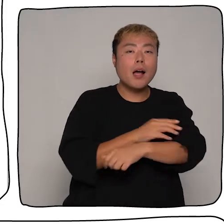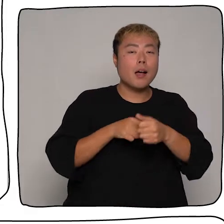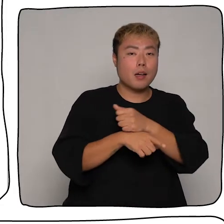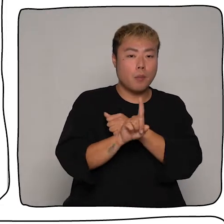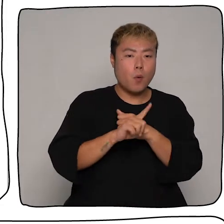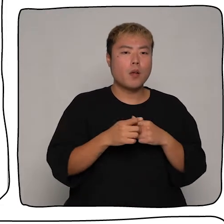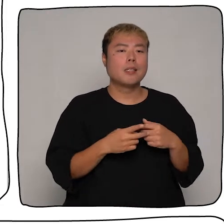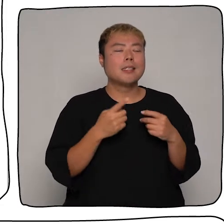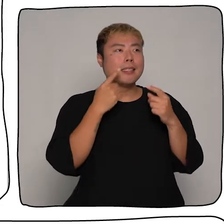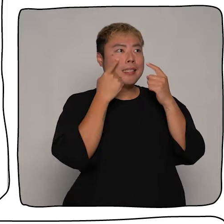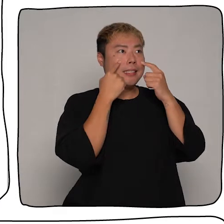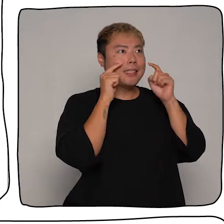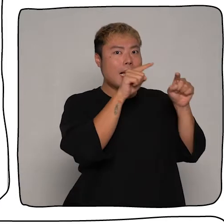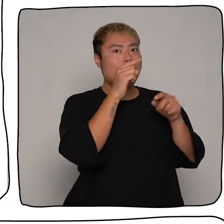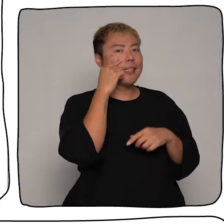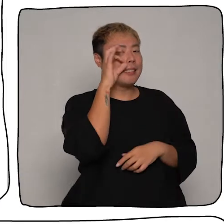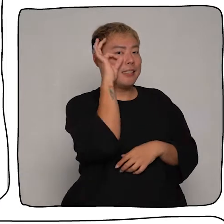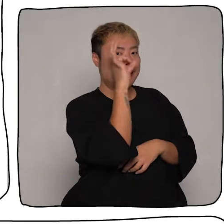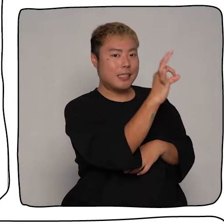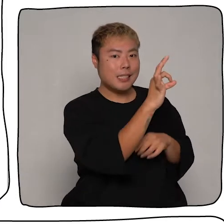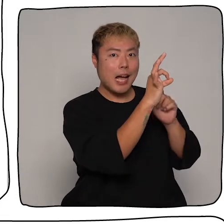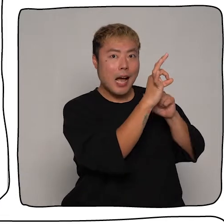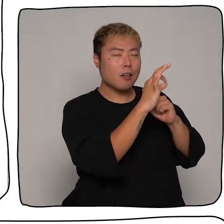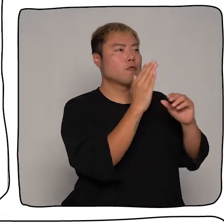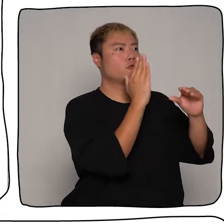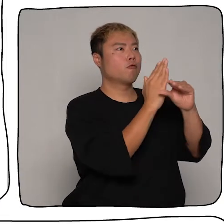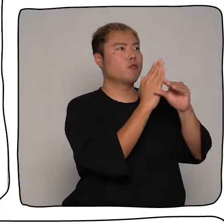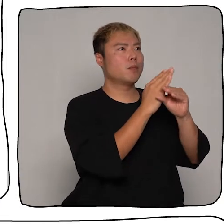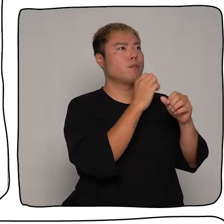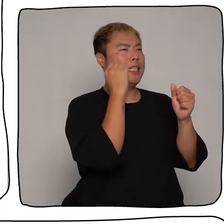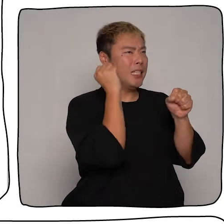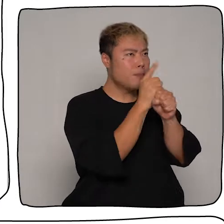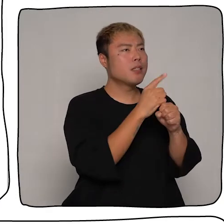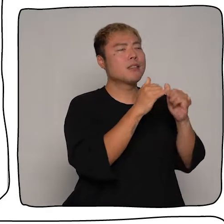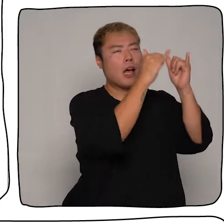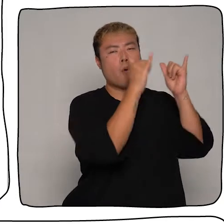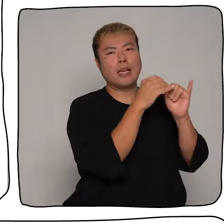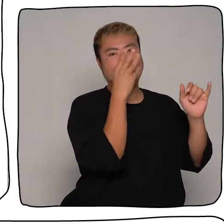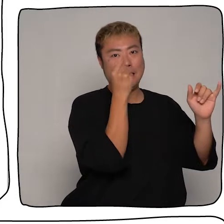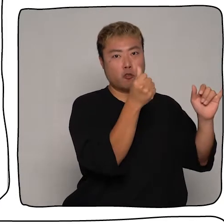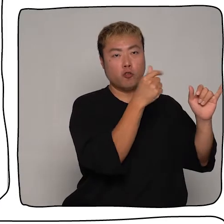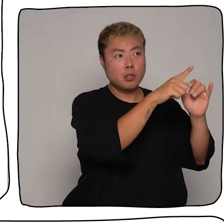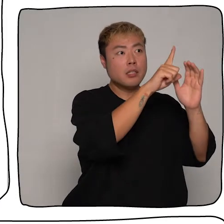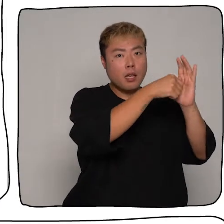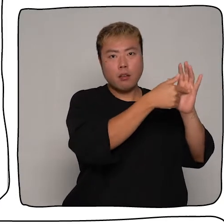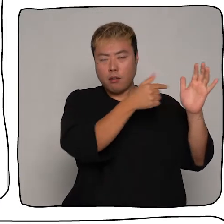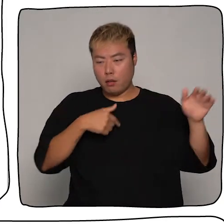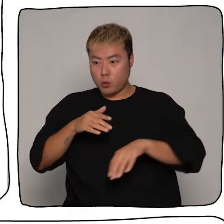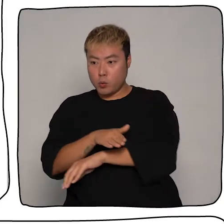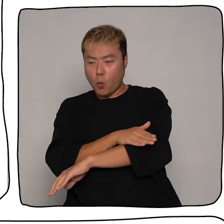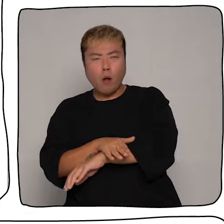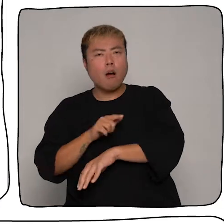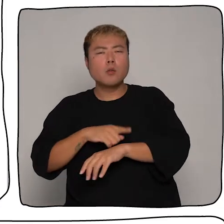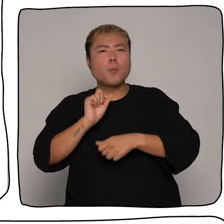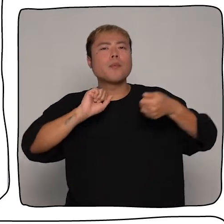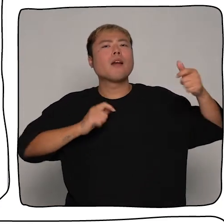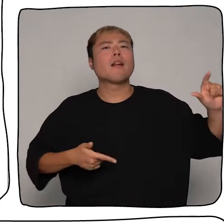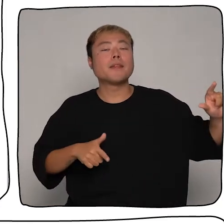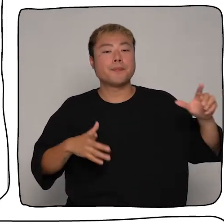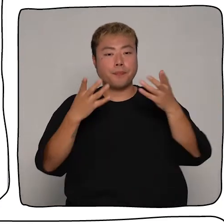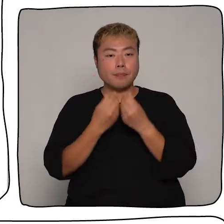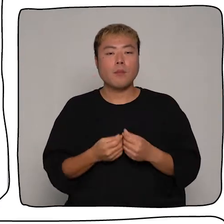ethics from the dominant one in our society that is based on sight. The relationship